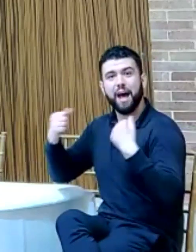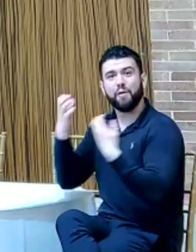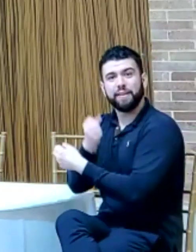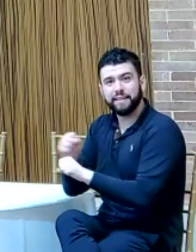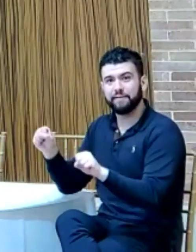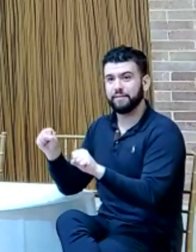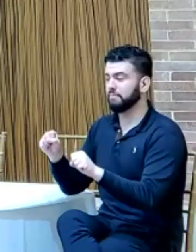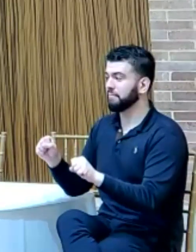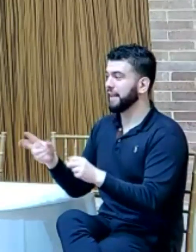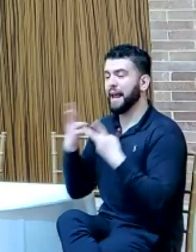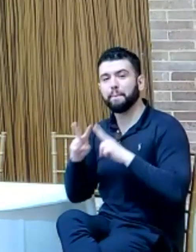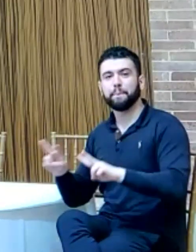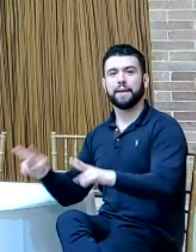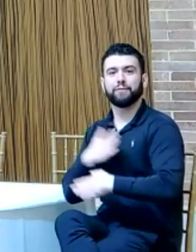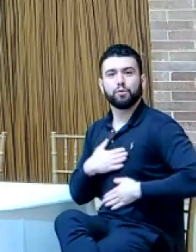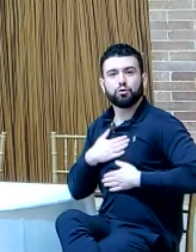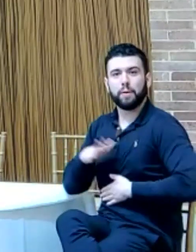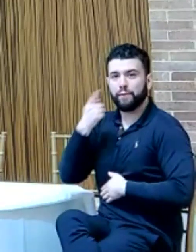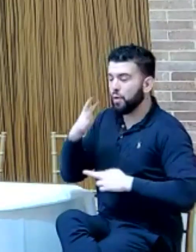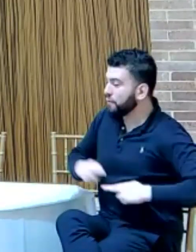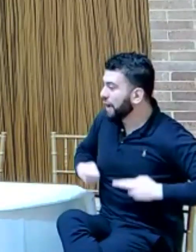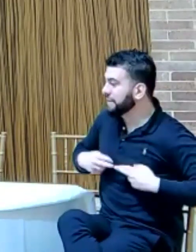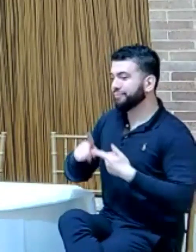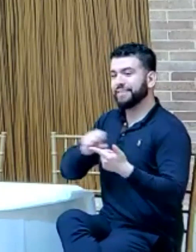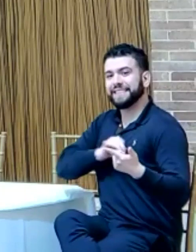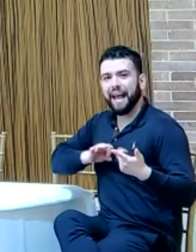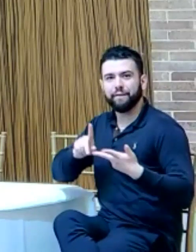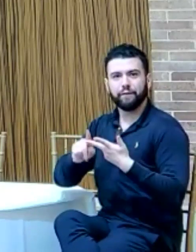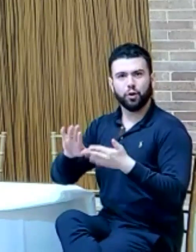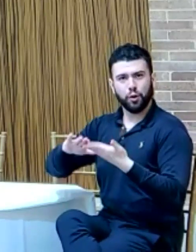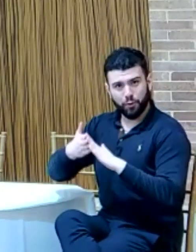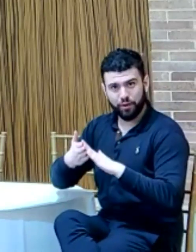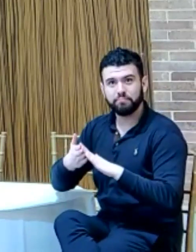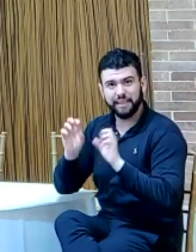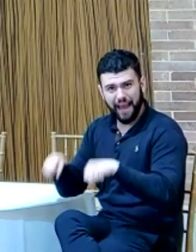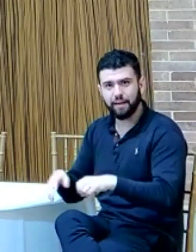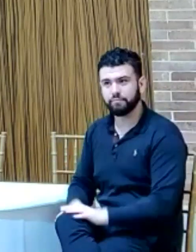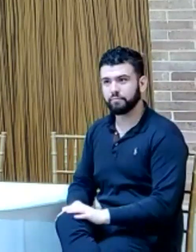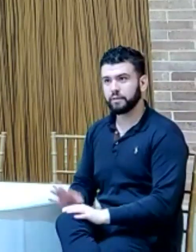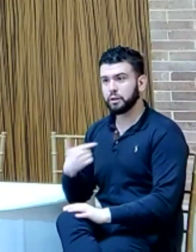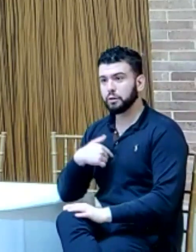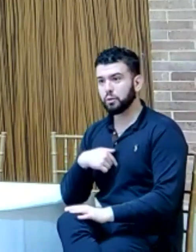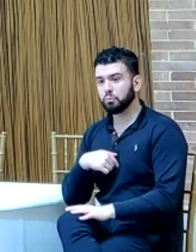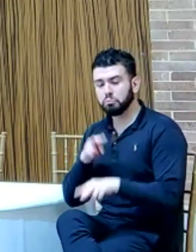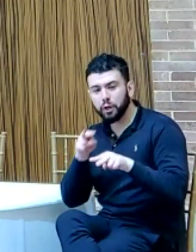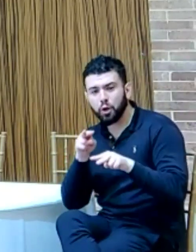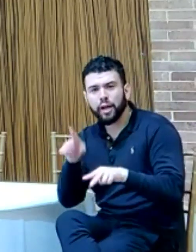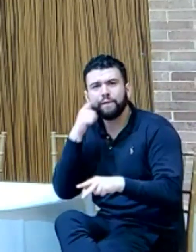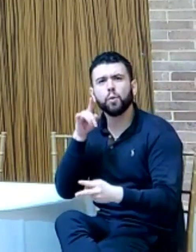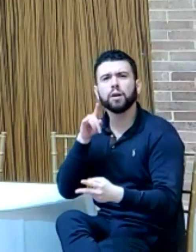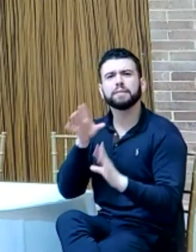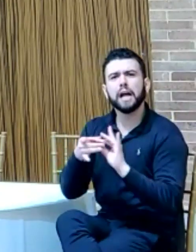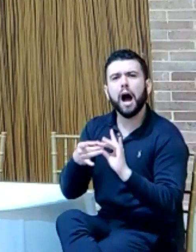residents and for their staffs and for their communities and so we are actually seeking public comment on this proposed rule before it's final